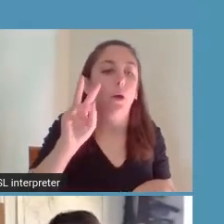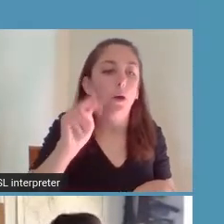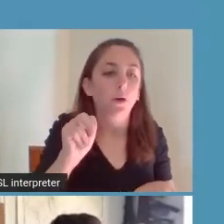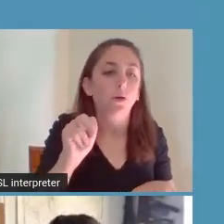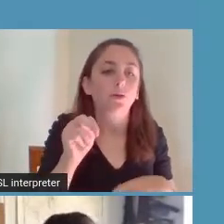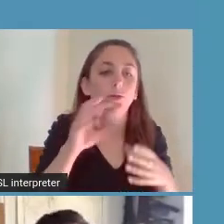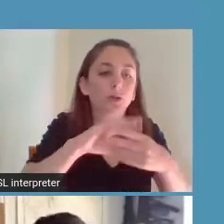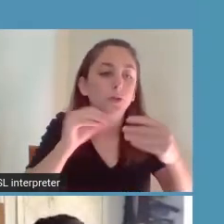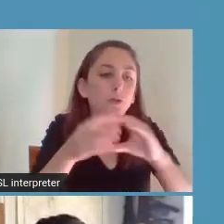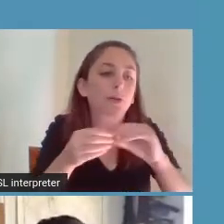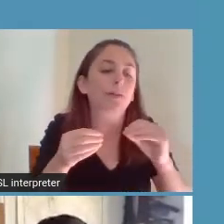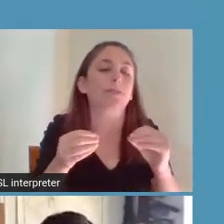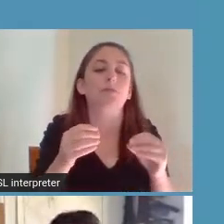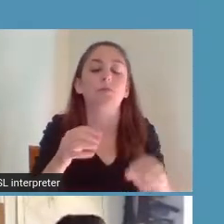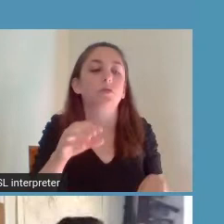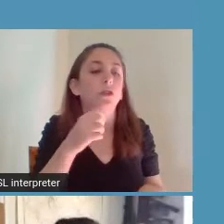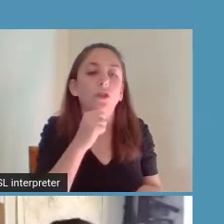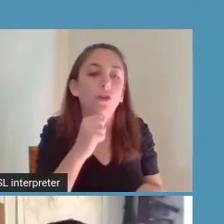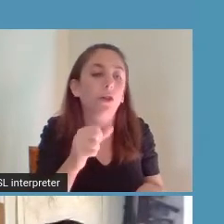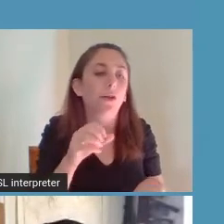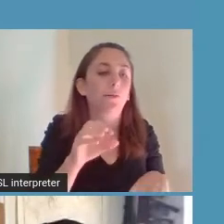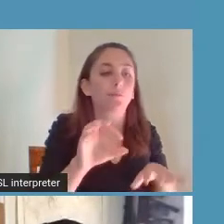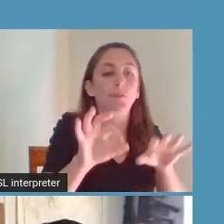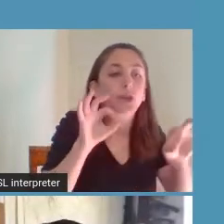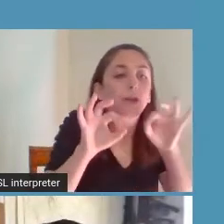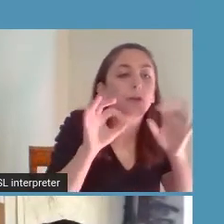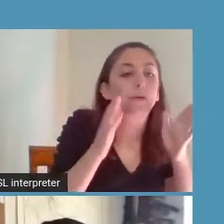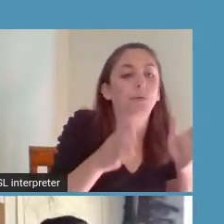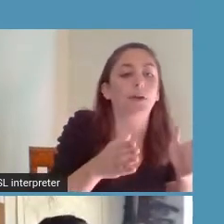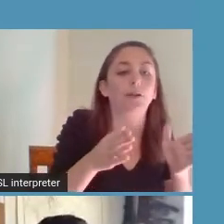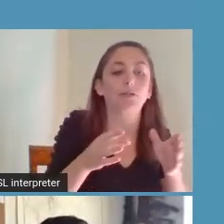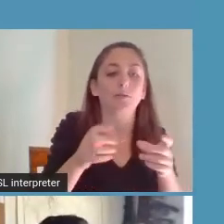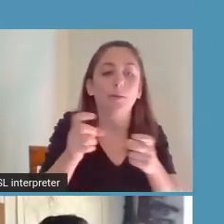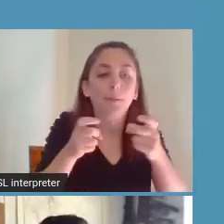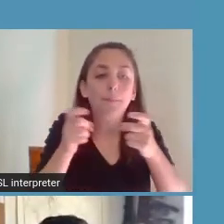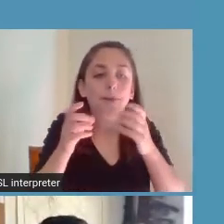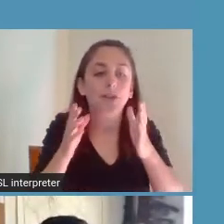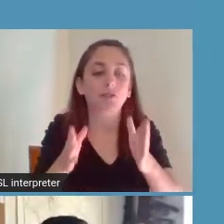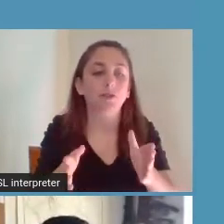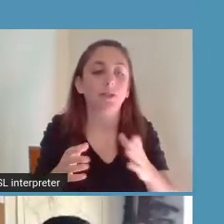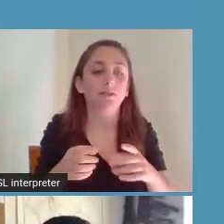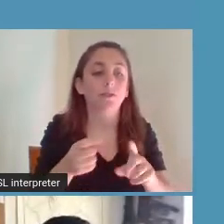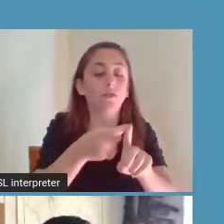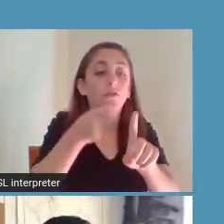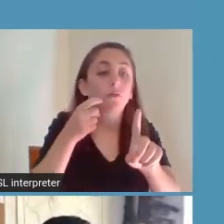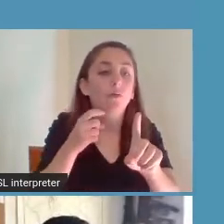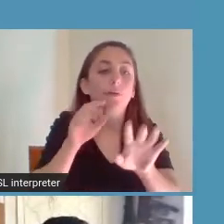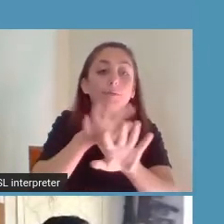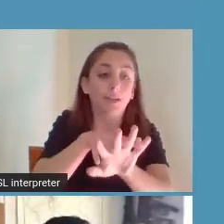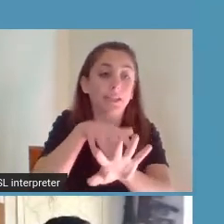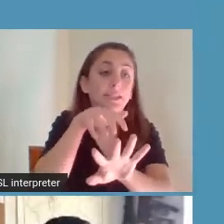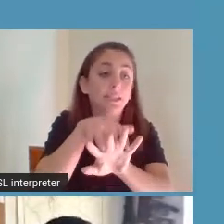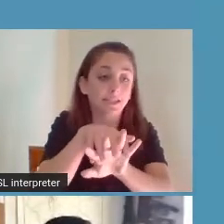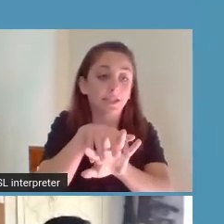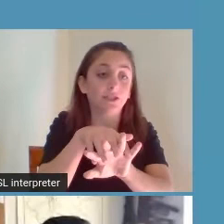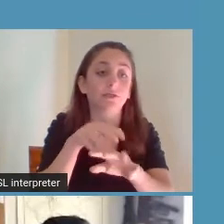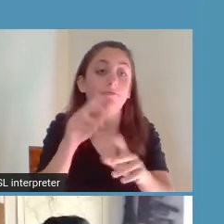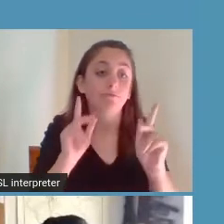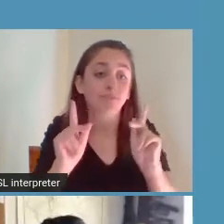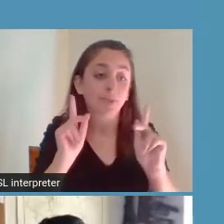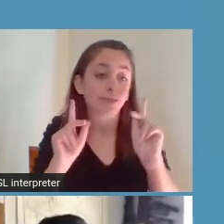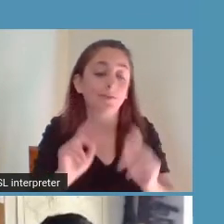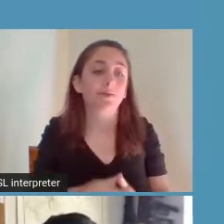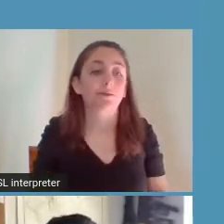by curators such as myself or administrators, but actually comes from those who are living their